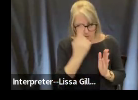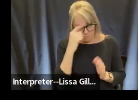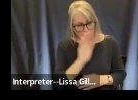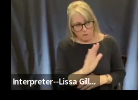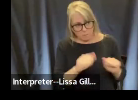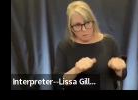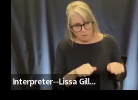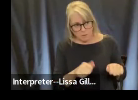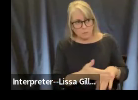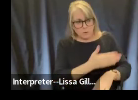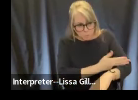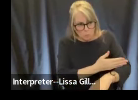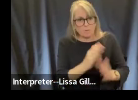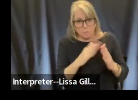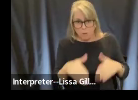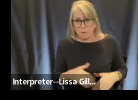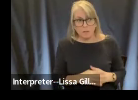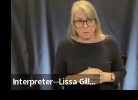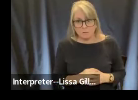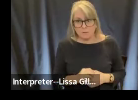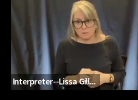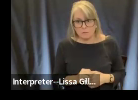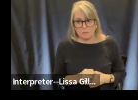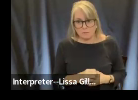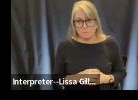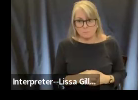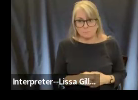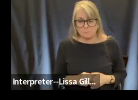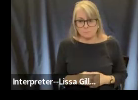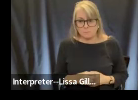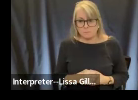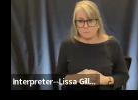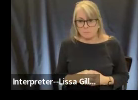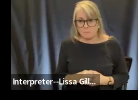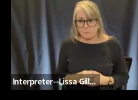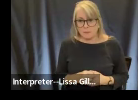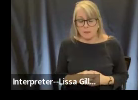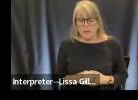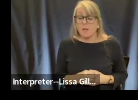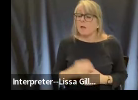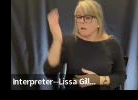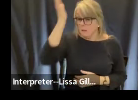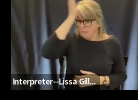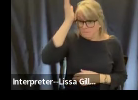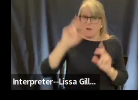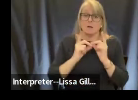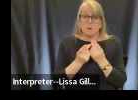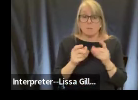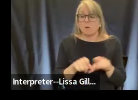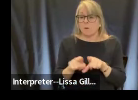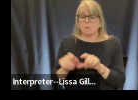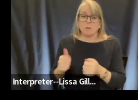ability to improve their property that that person is currently living in. But the fire department can also